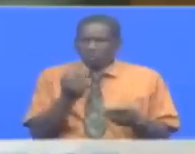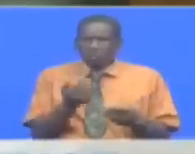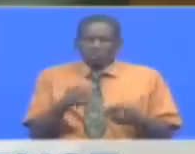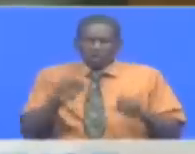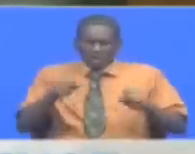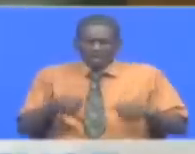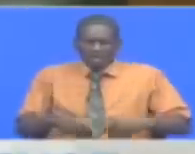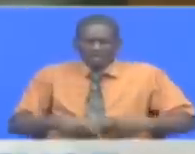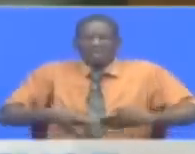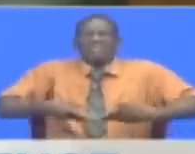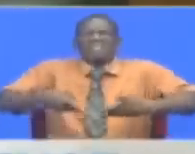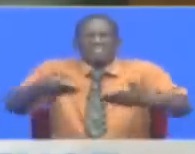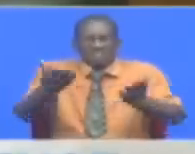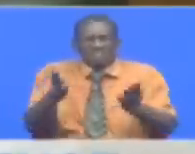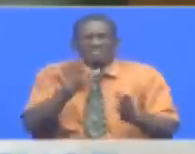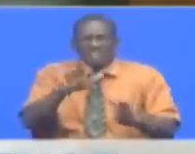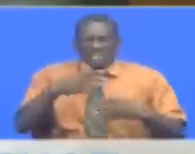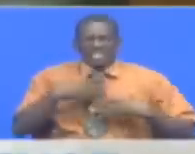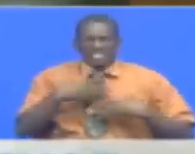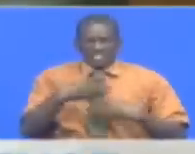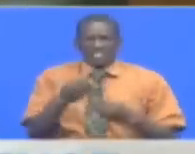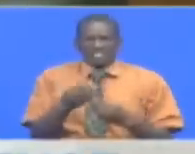sacrifice interest